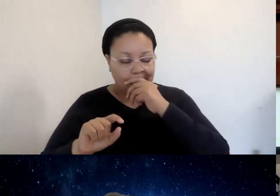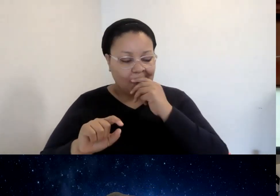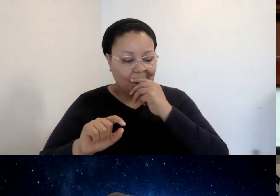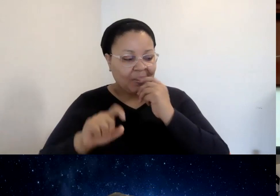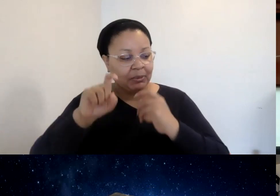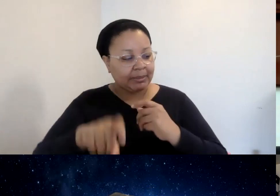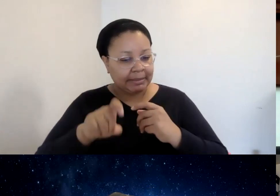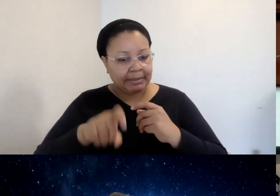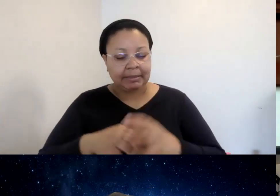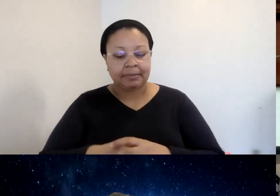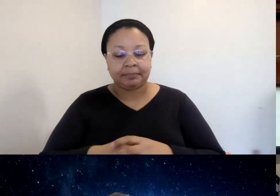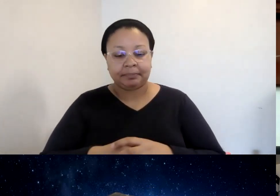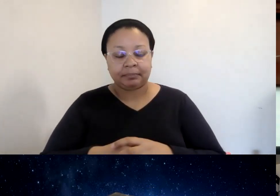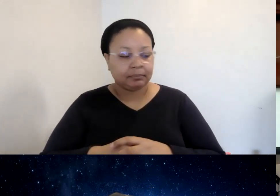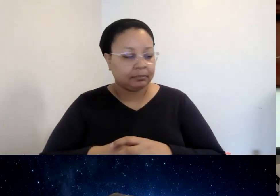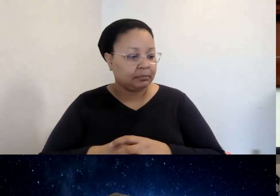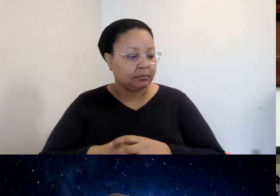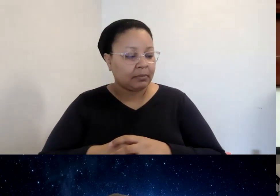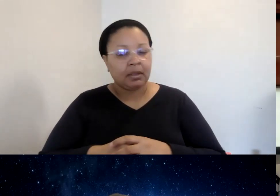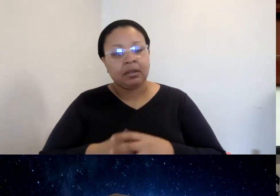Uh, Generally you want